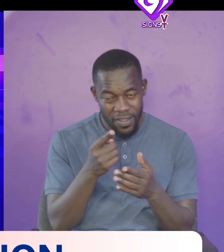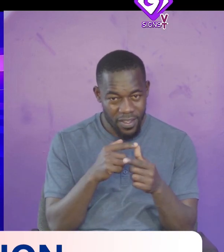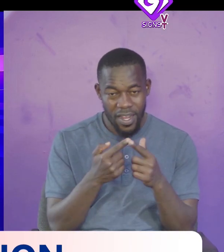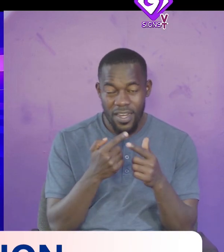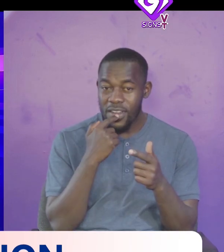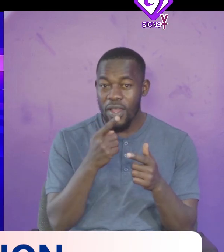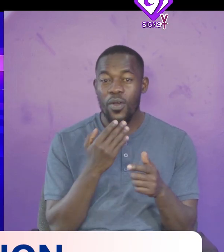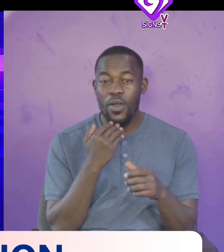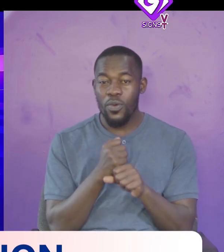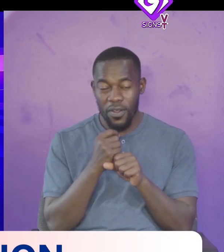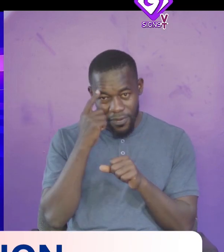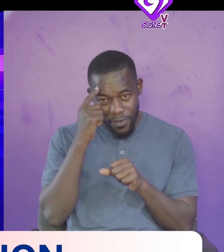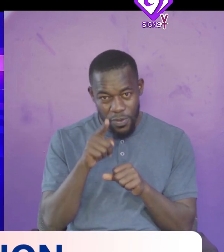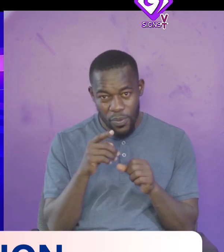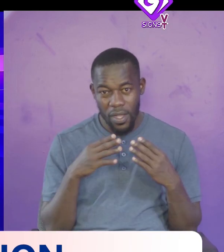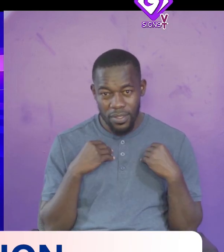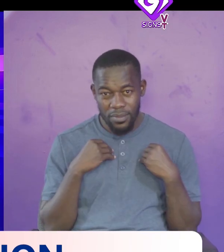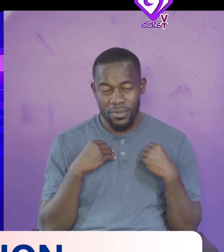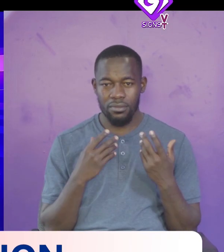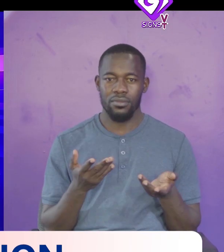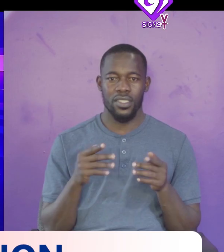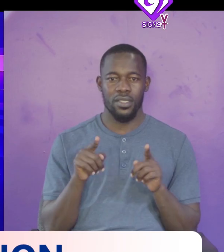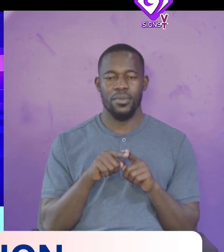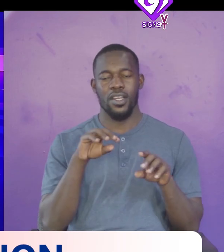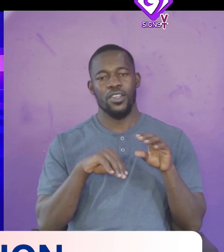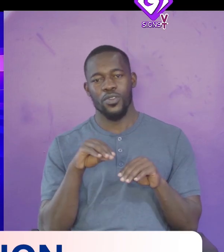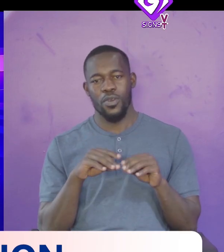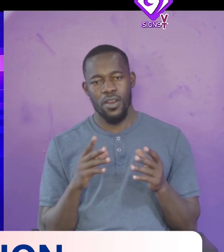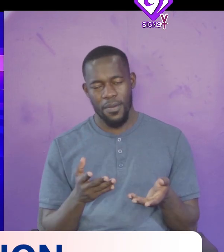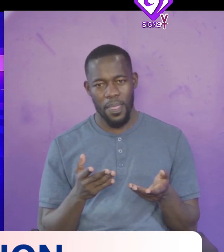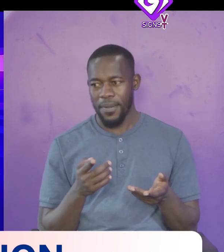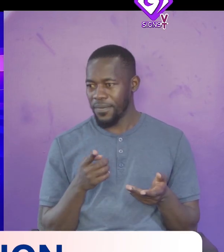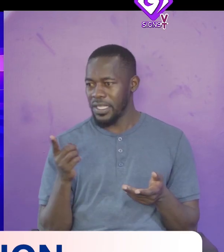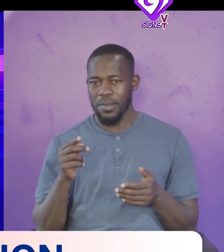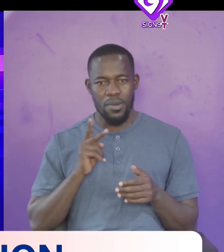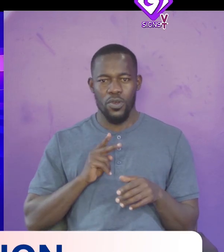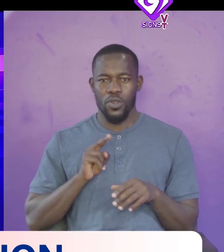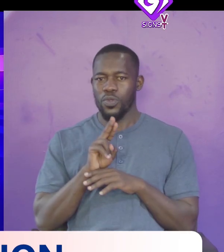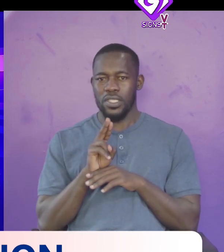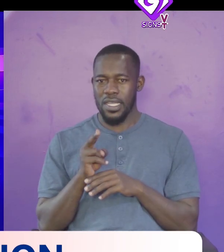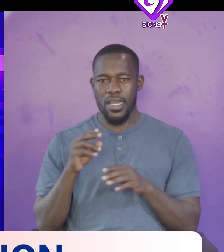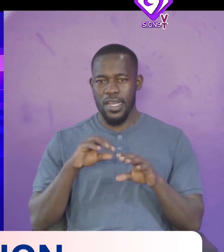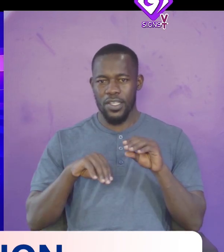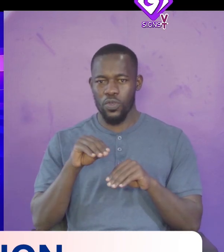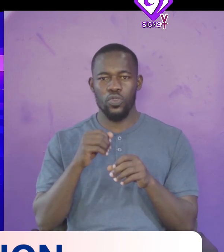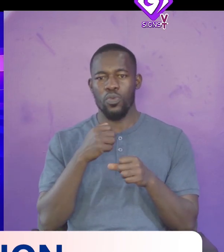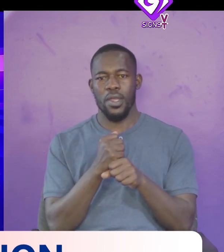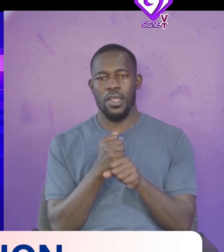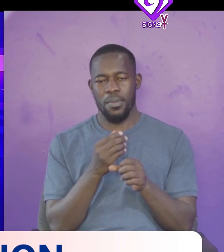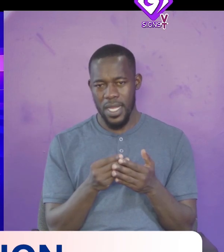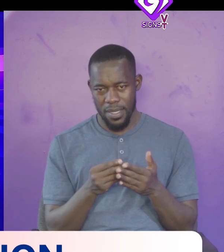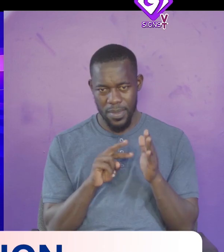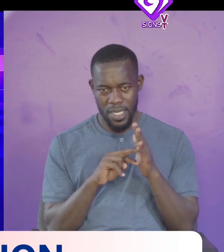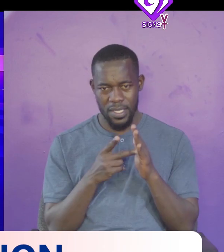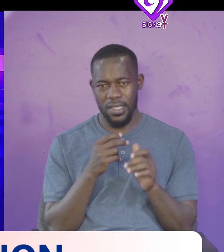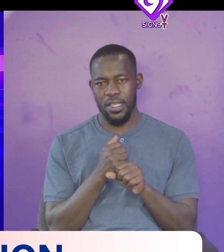want. And that is exactly what happens in our elections. These people use elections as a way to make money. So what they do is